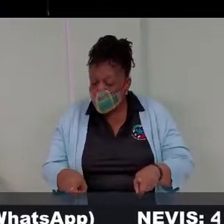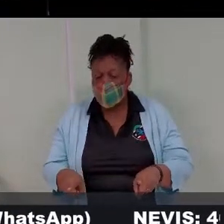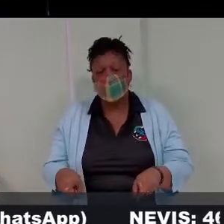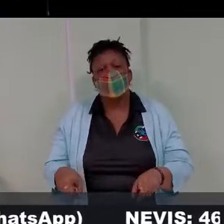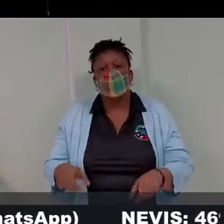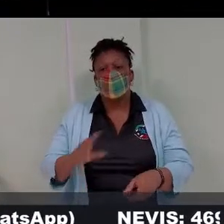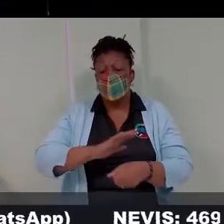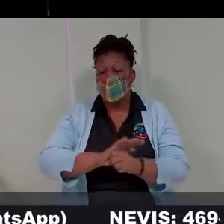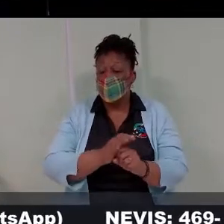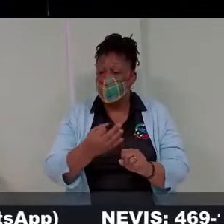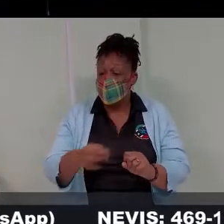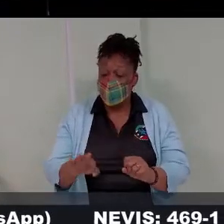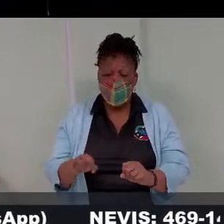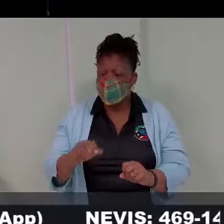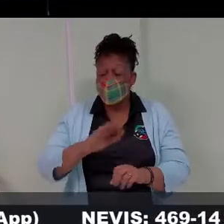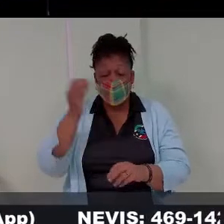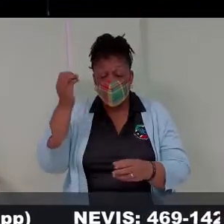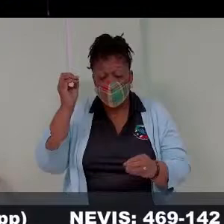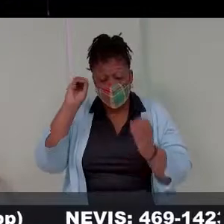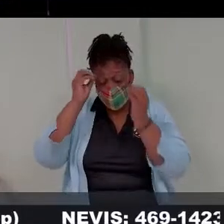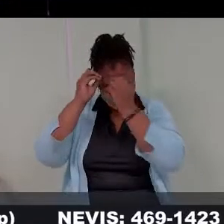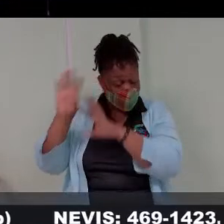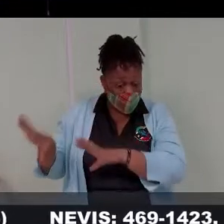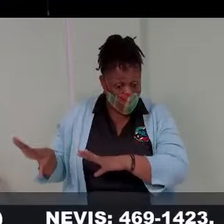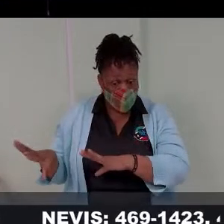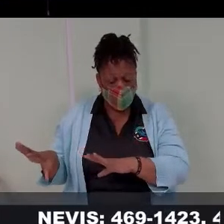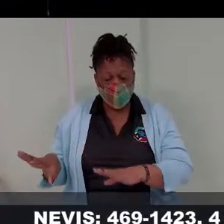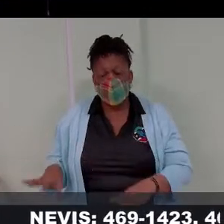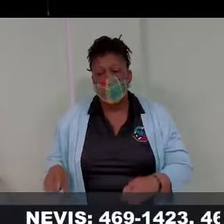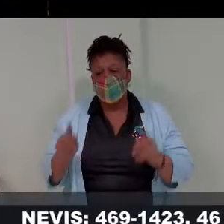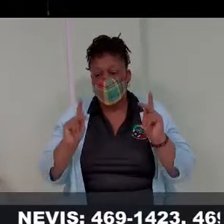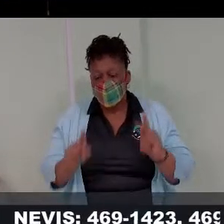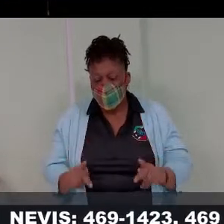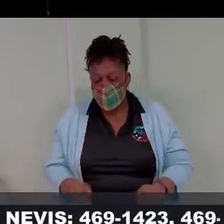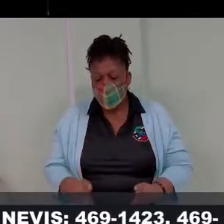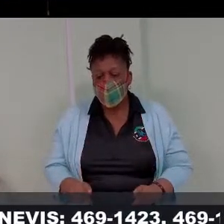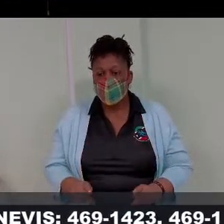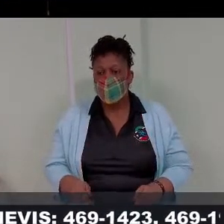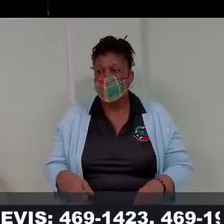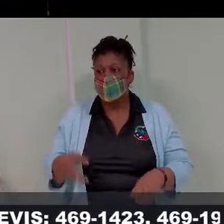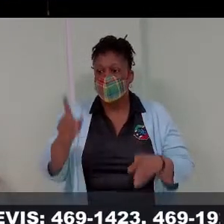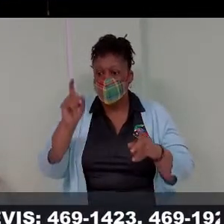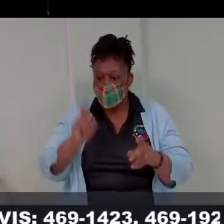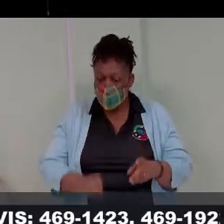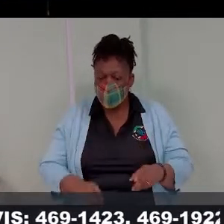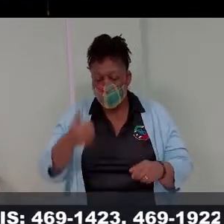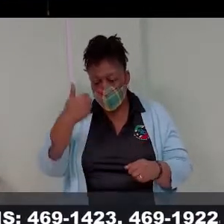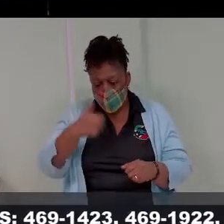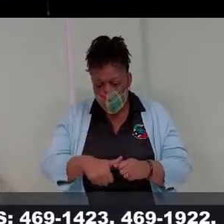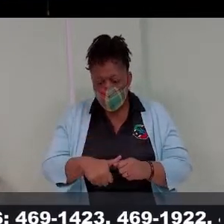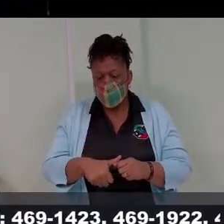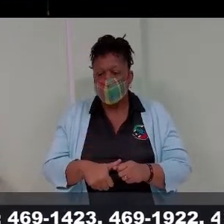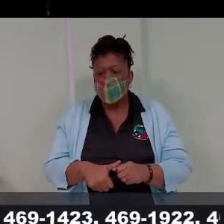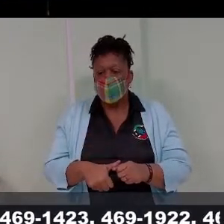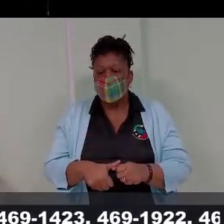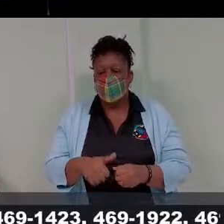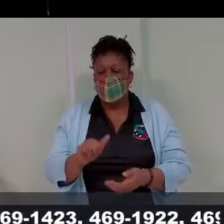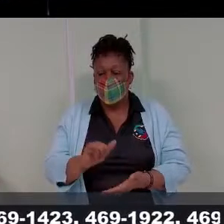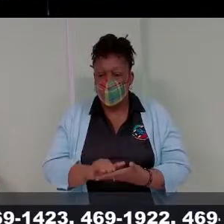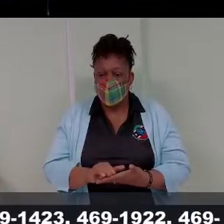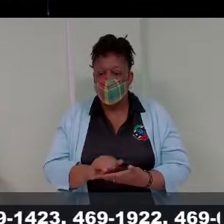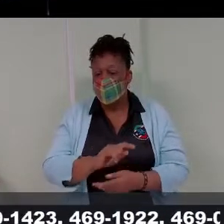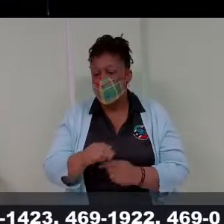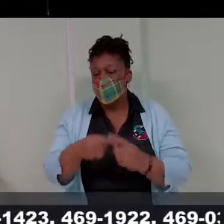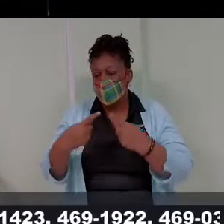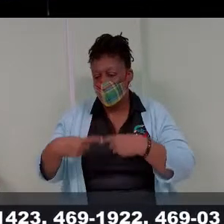the occasion, and persons not taking precaution are at risk, even at a funeral.